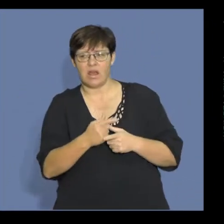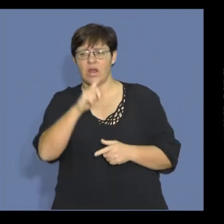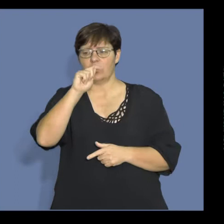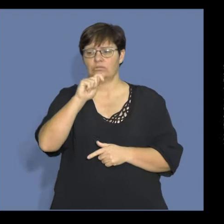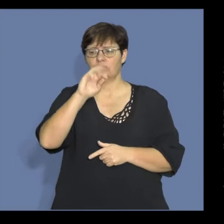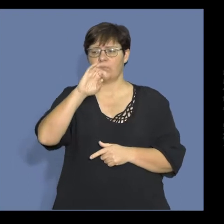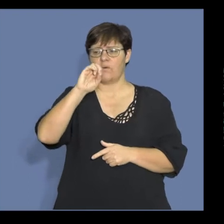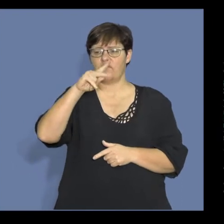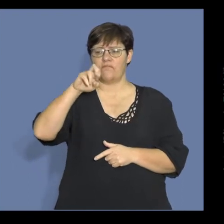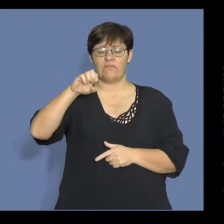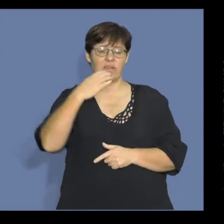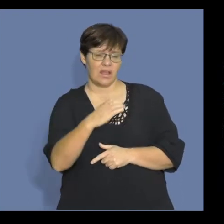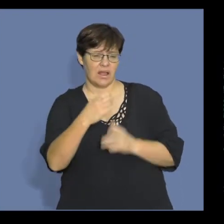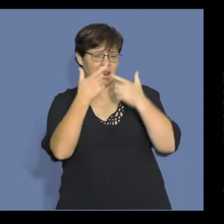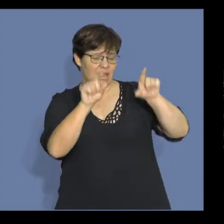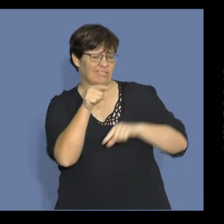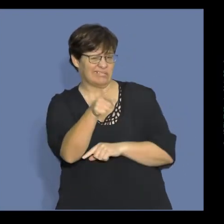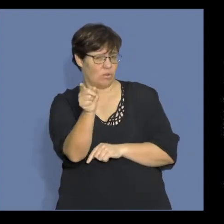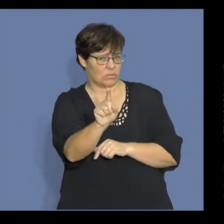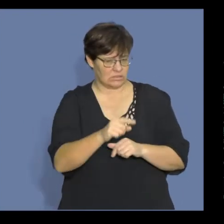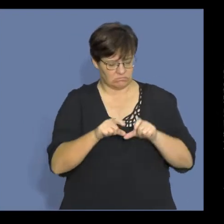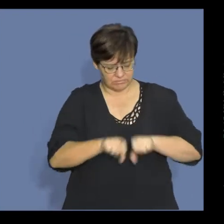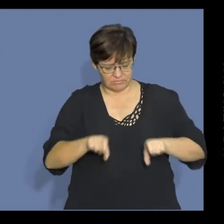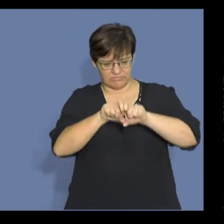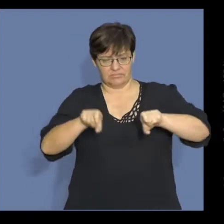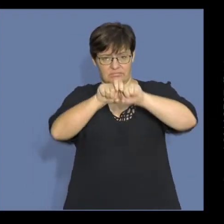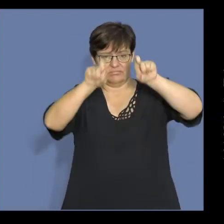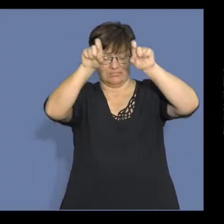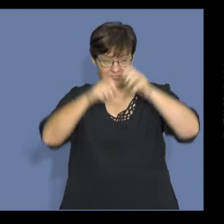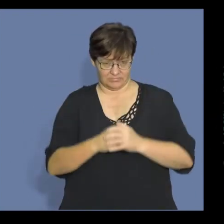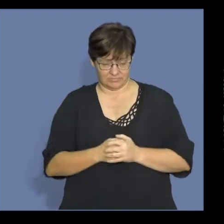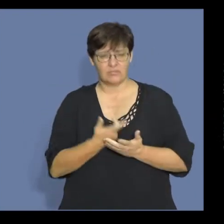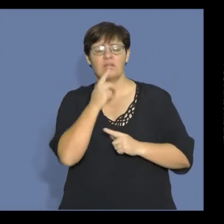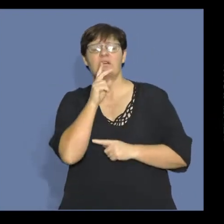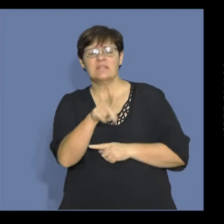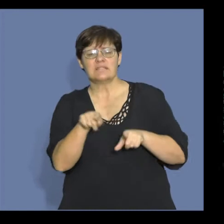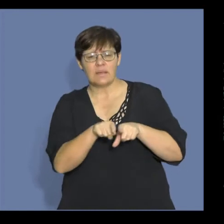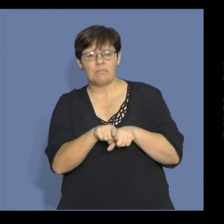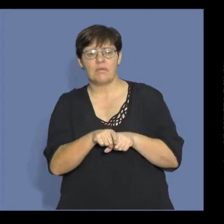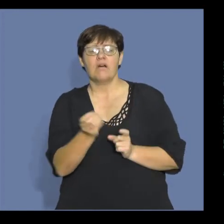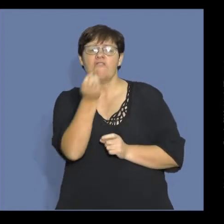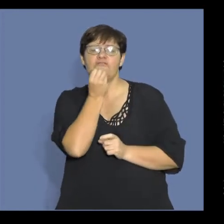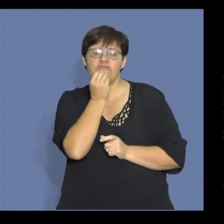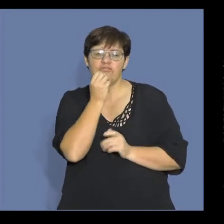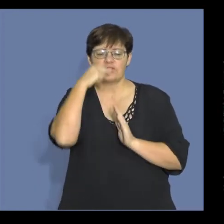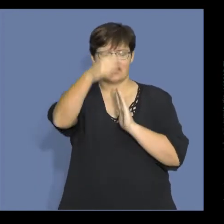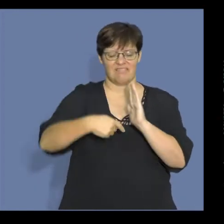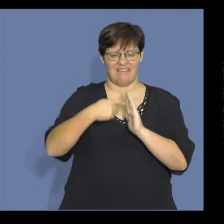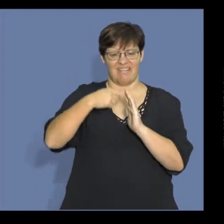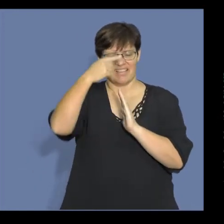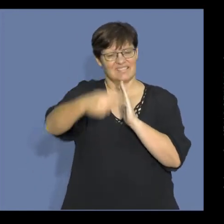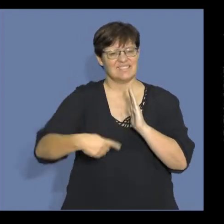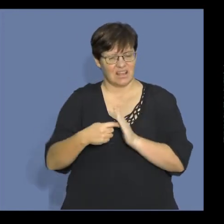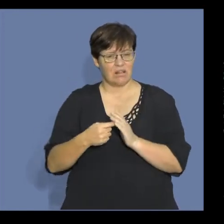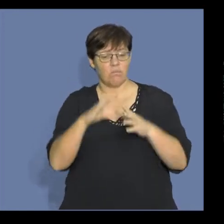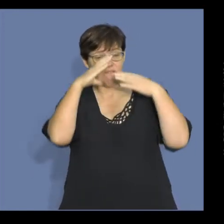are. We also need to discuss and have discussed the different nutrient cycles with a special emphasis on